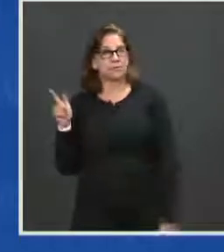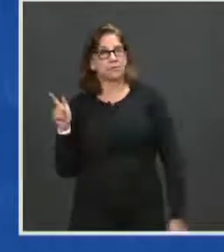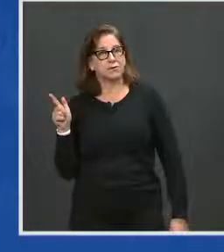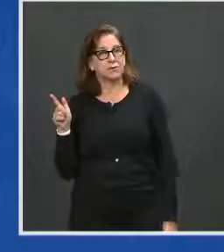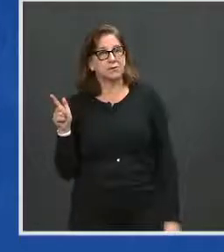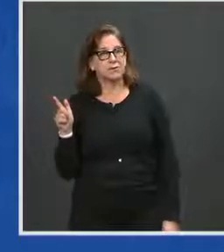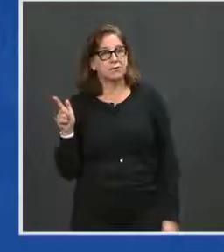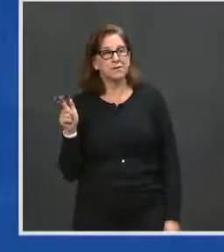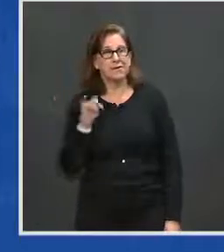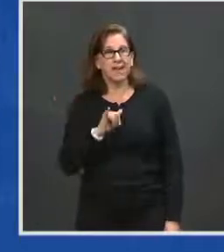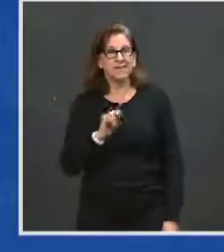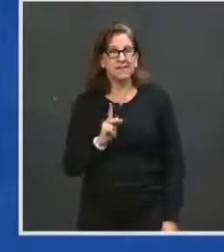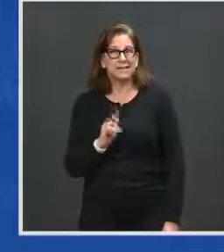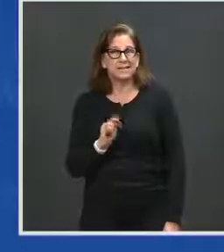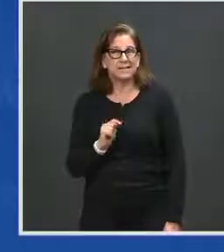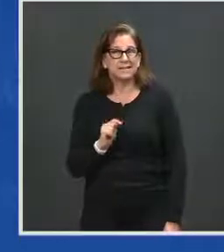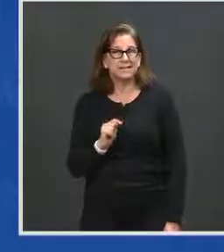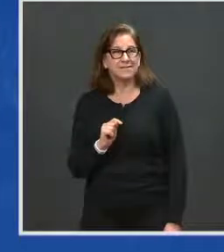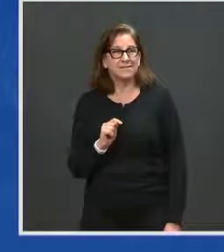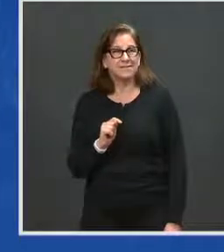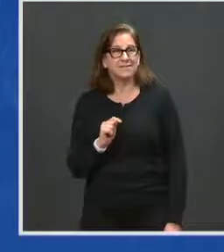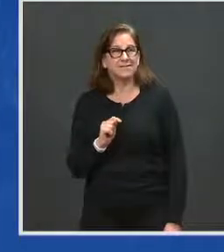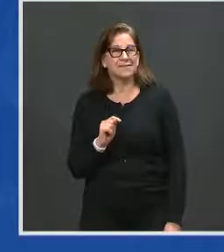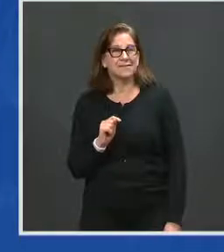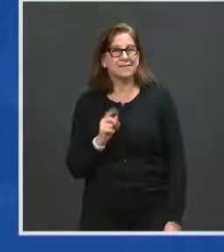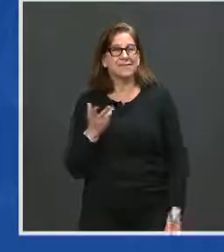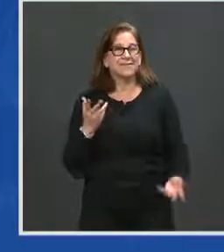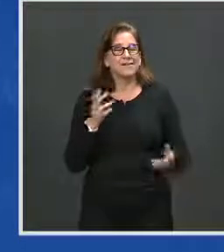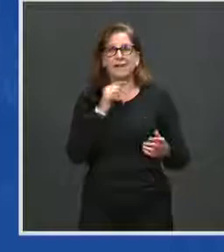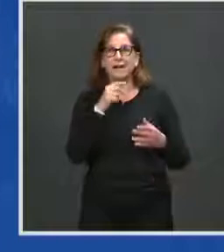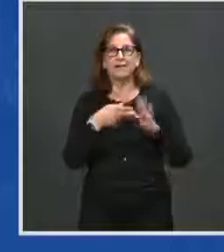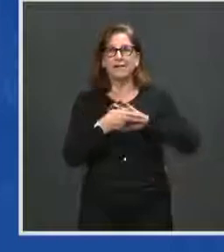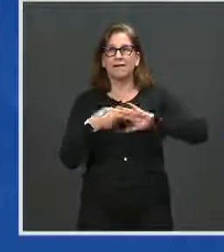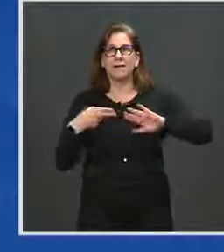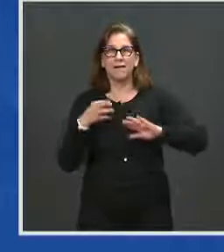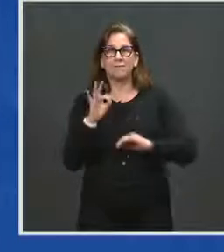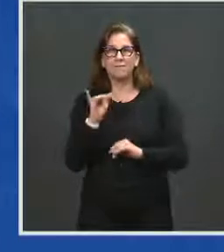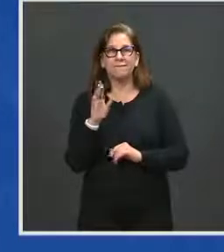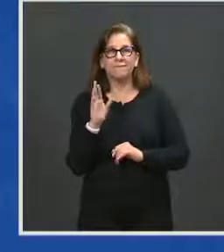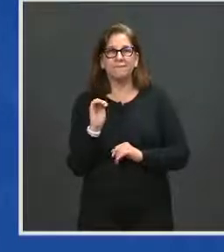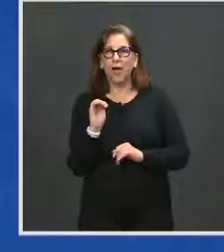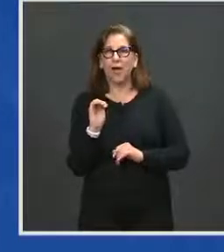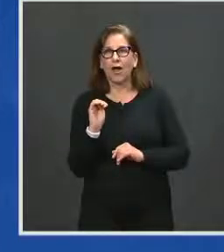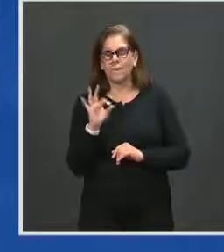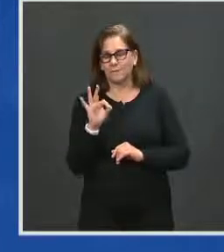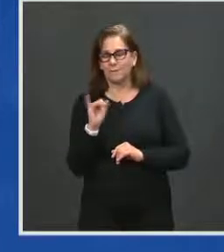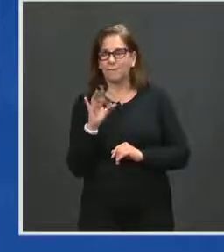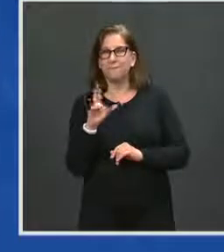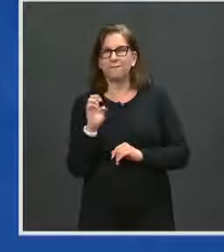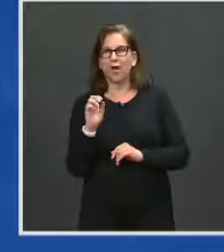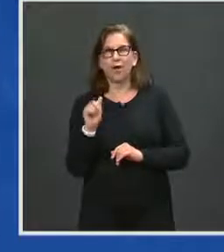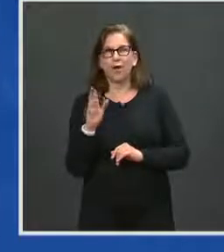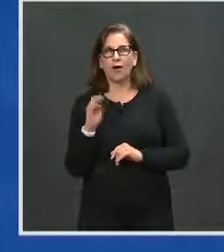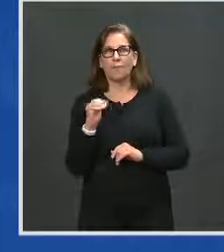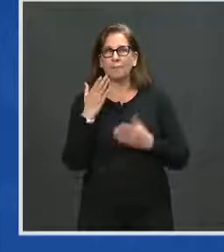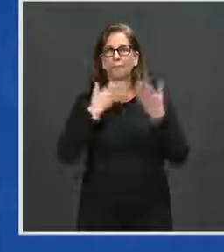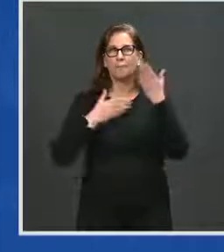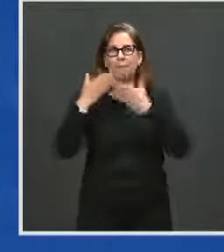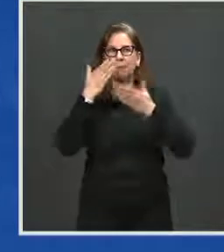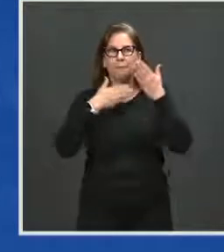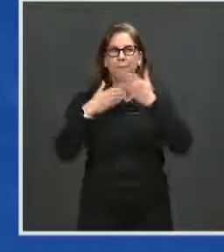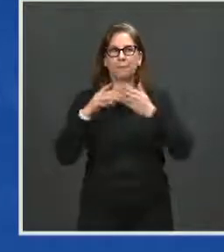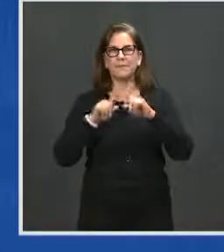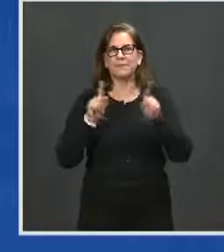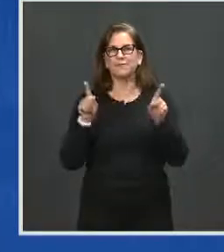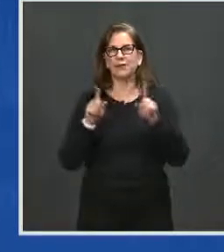firearms. As a result, they are being made and sold without serial numbers and sold without